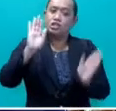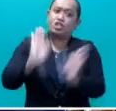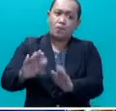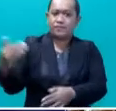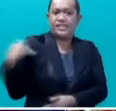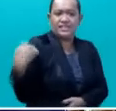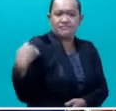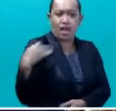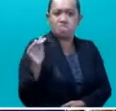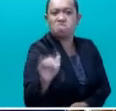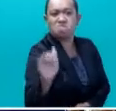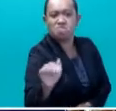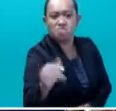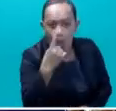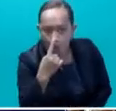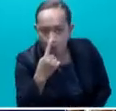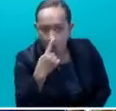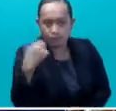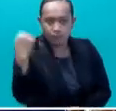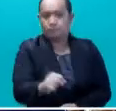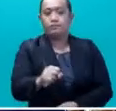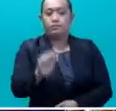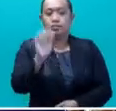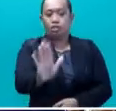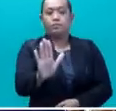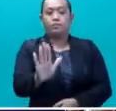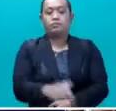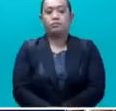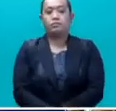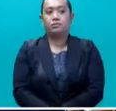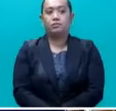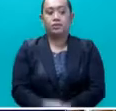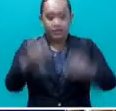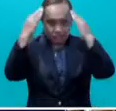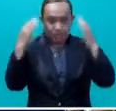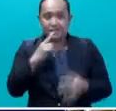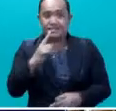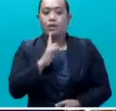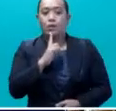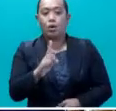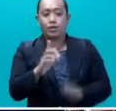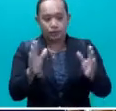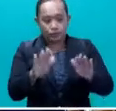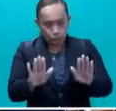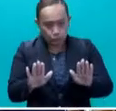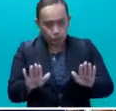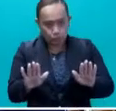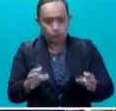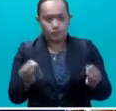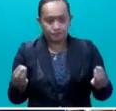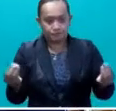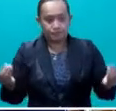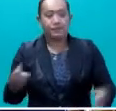the interference will only find the students, Fijian students at USP and the staff. And the